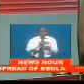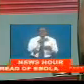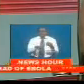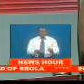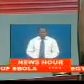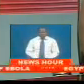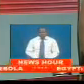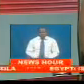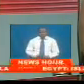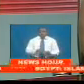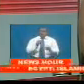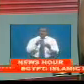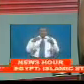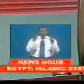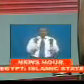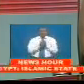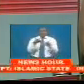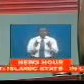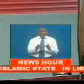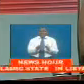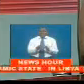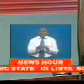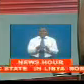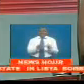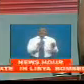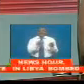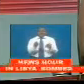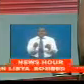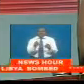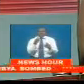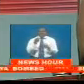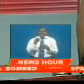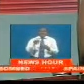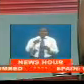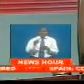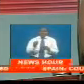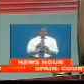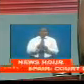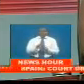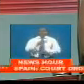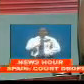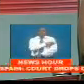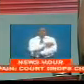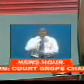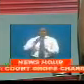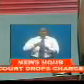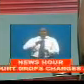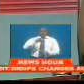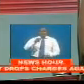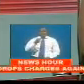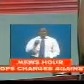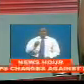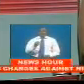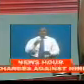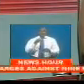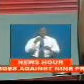been completed. This was disclosed by the director of the Takoradi Port, Captain James Owusu-Koranteng,